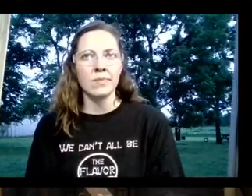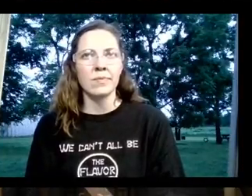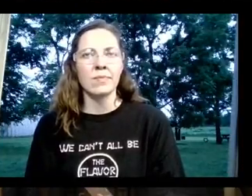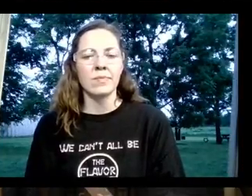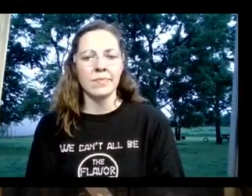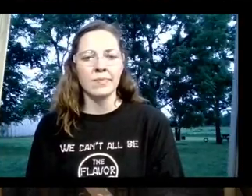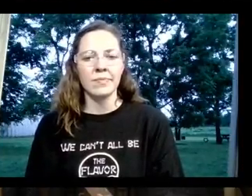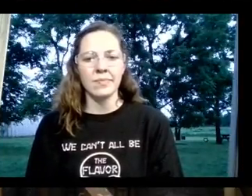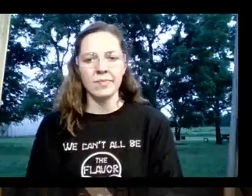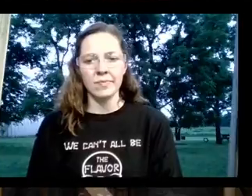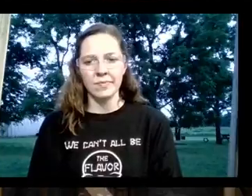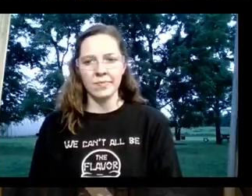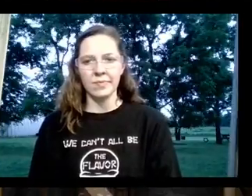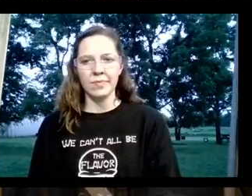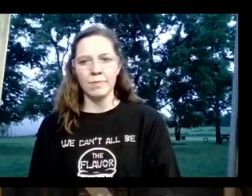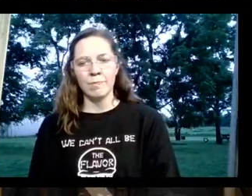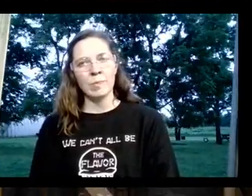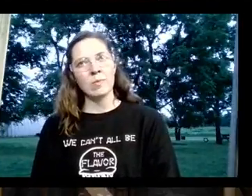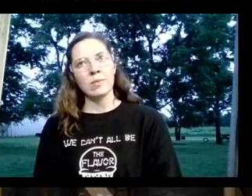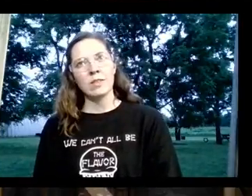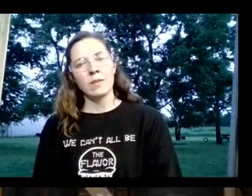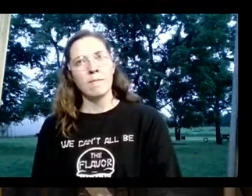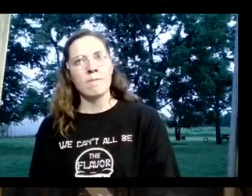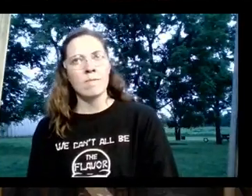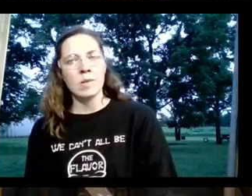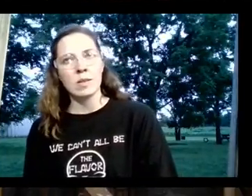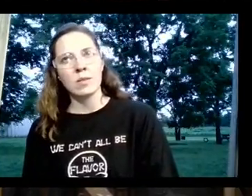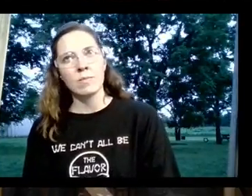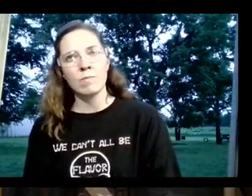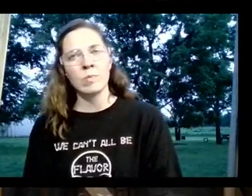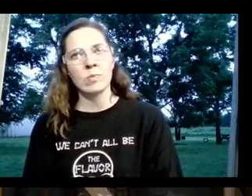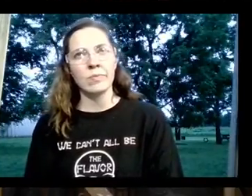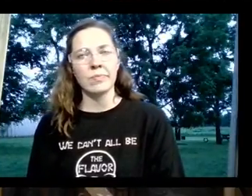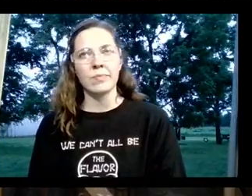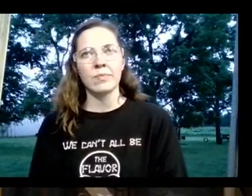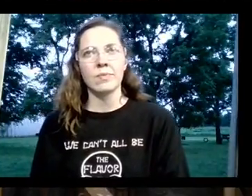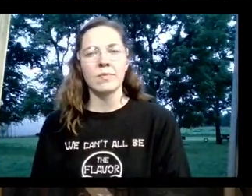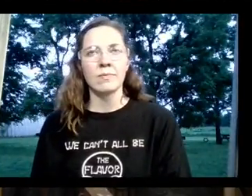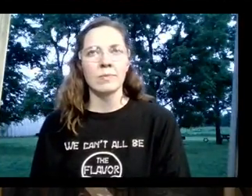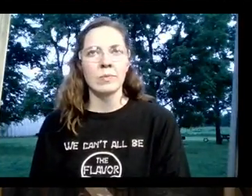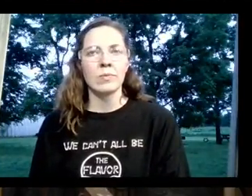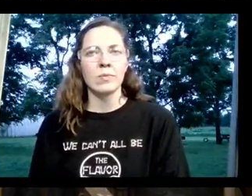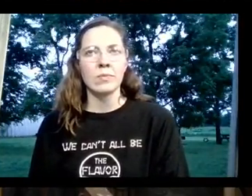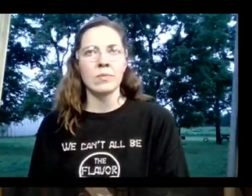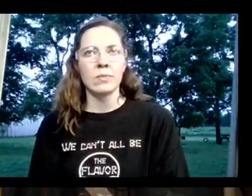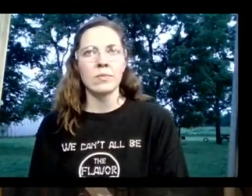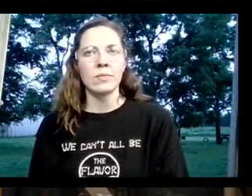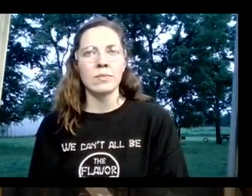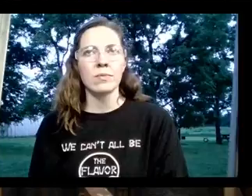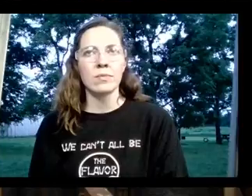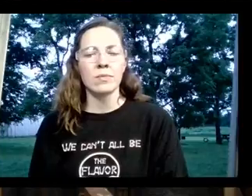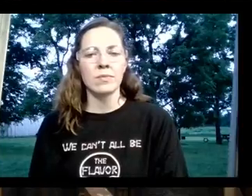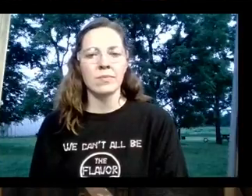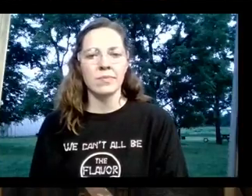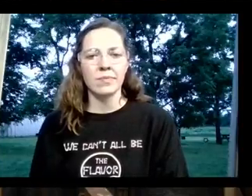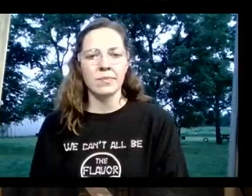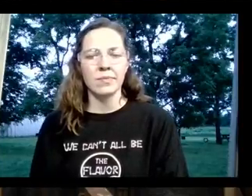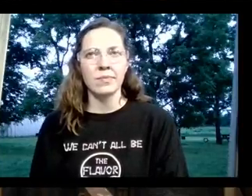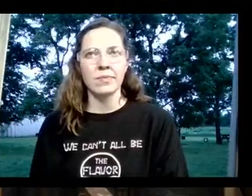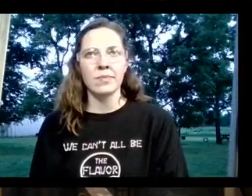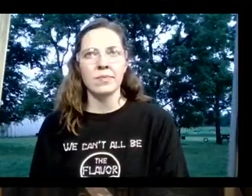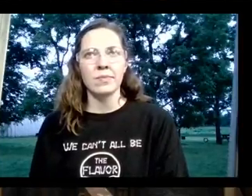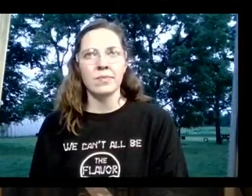makes hummingbirds and you name it. And they come out with this really wood grain look to them. And again, that's a lower